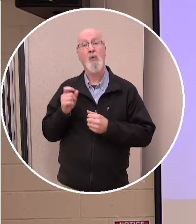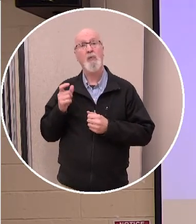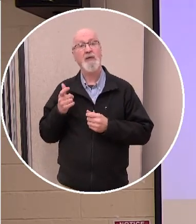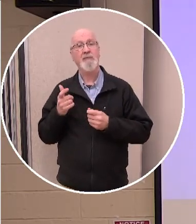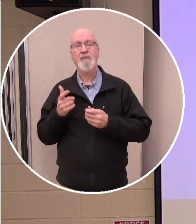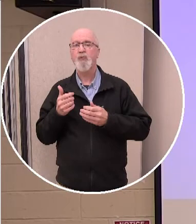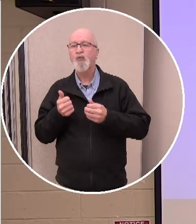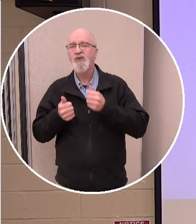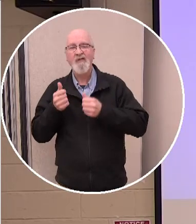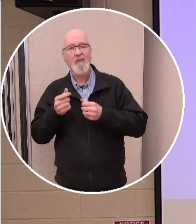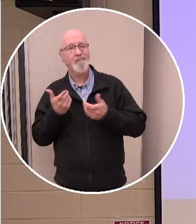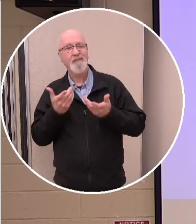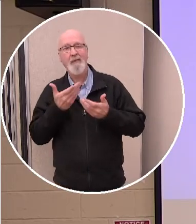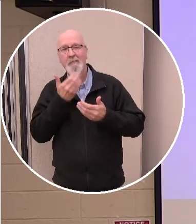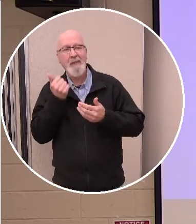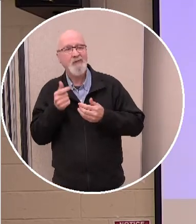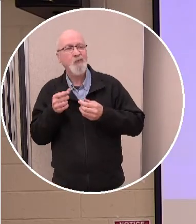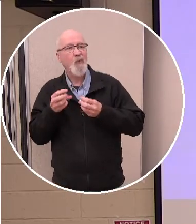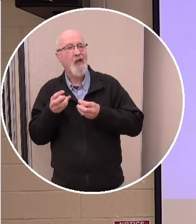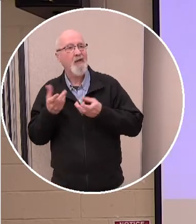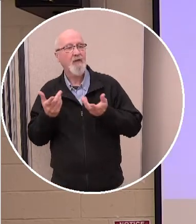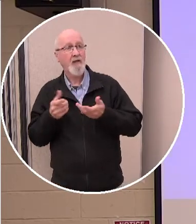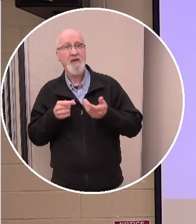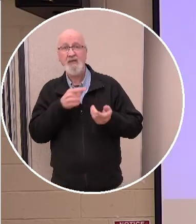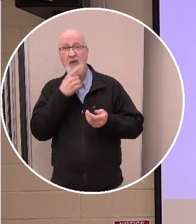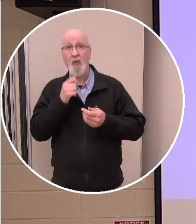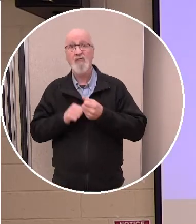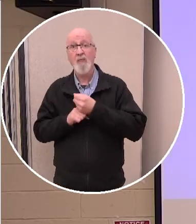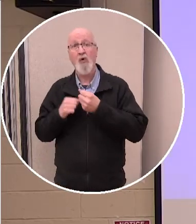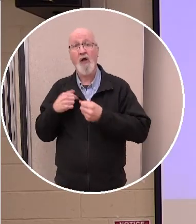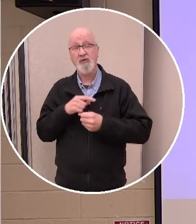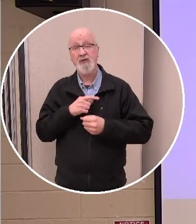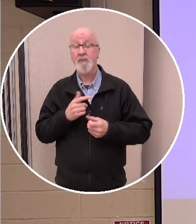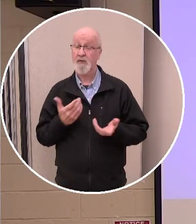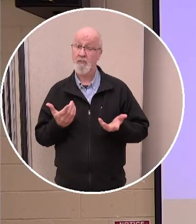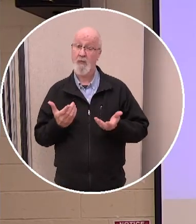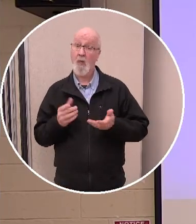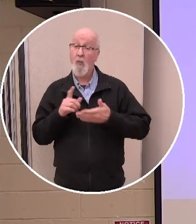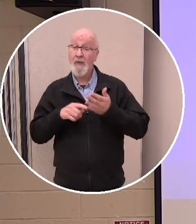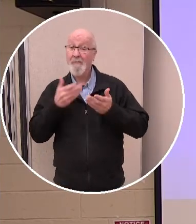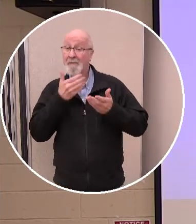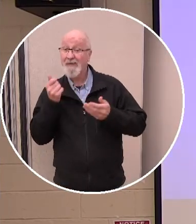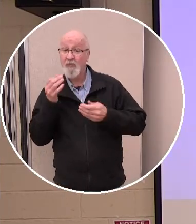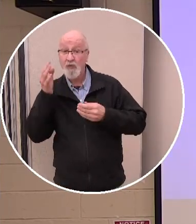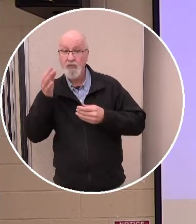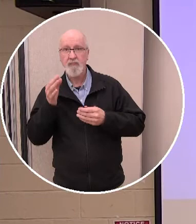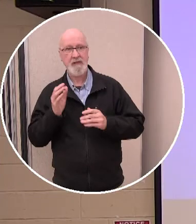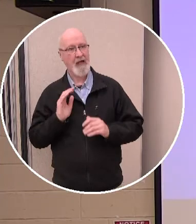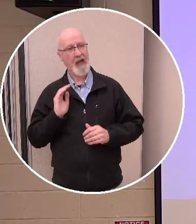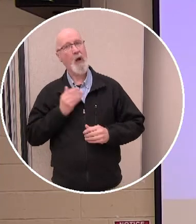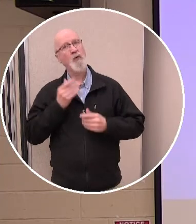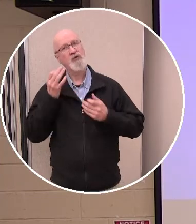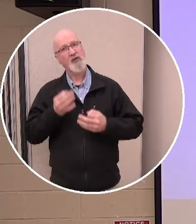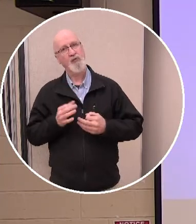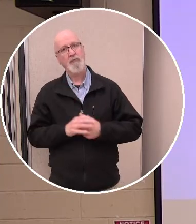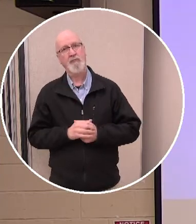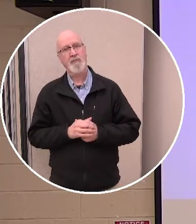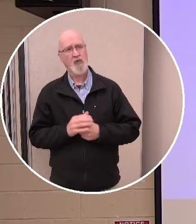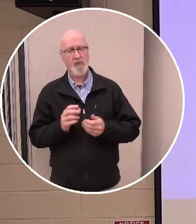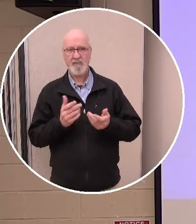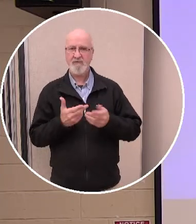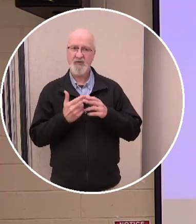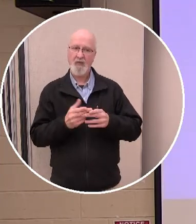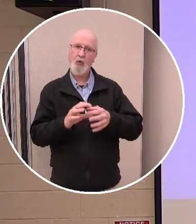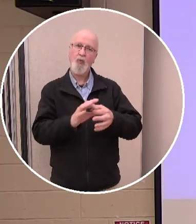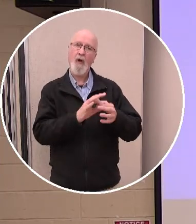whichever is the best circumstance. And it's up to us to determine what the best circumstance, and that's the cooperative approach that they've extended to us.